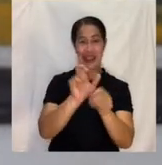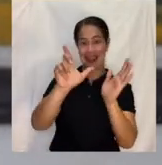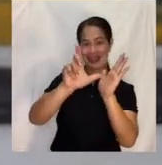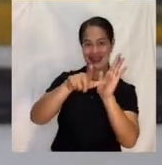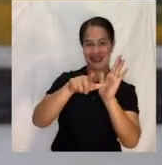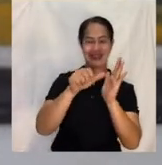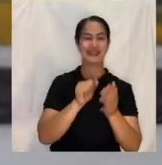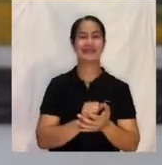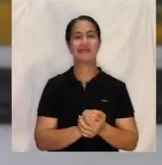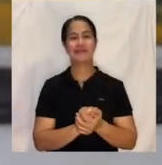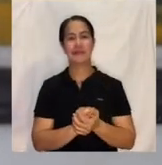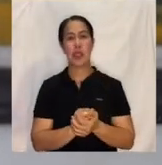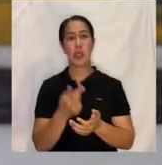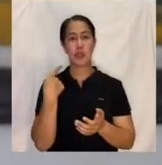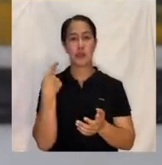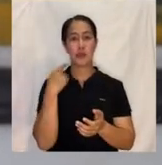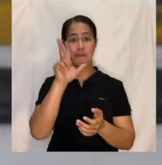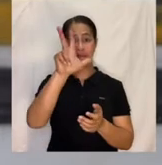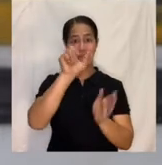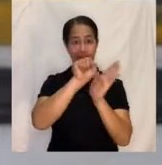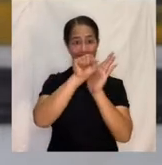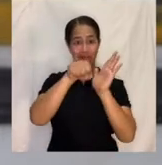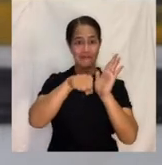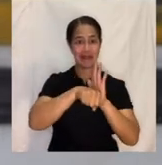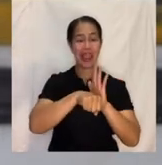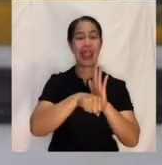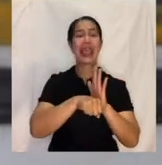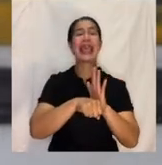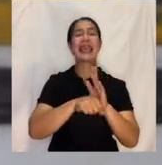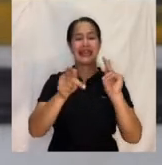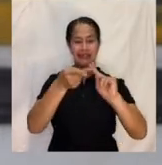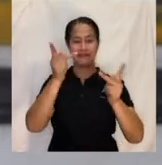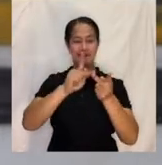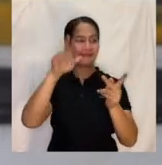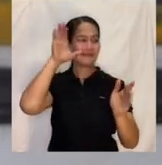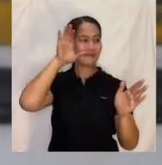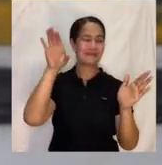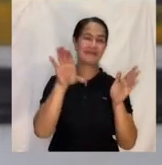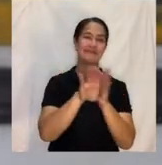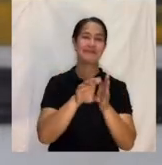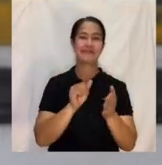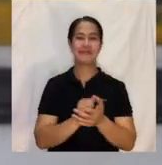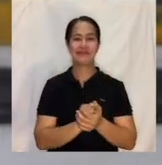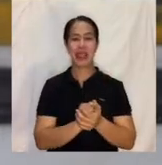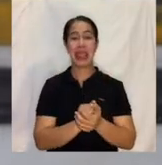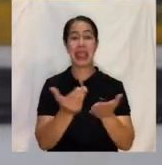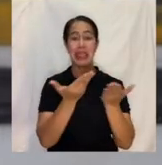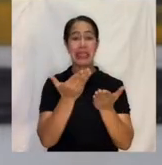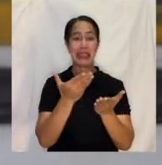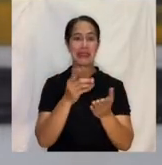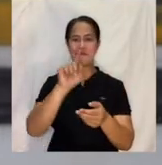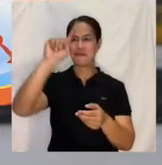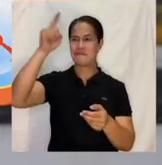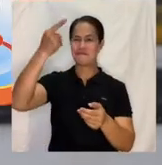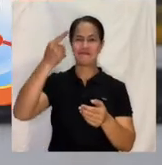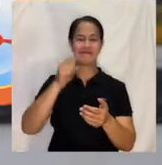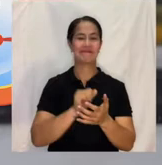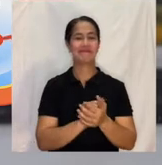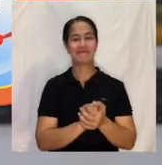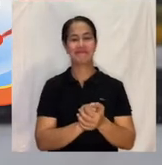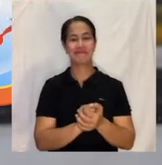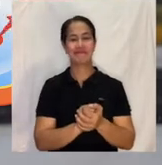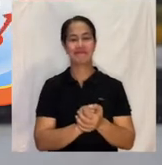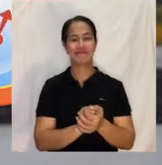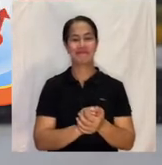them later on. You have 3 seconds to name each pair of pictures. Here is the first one.